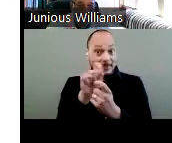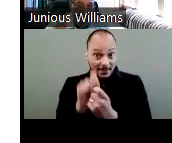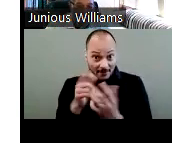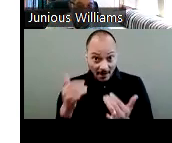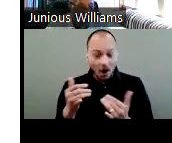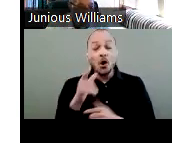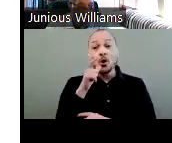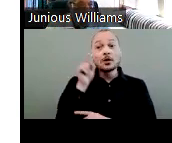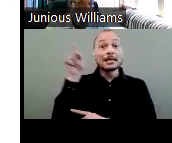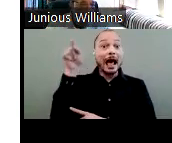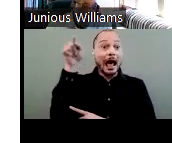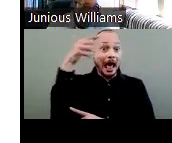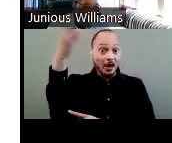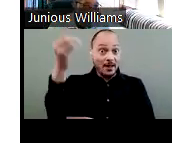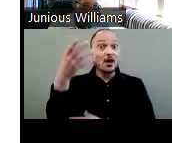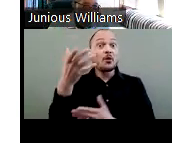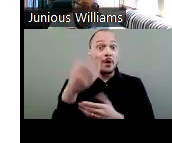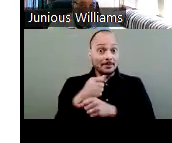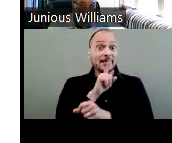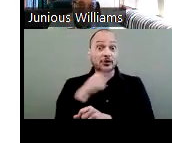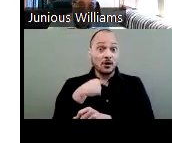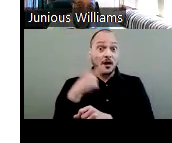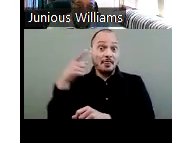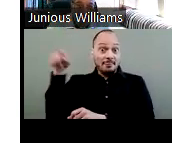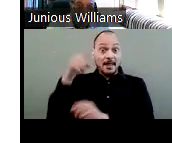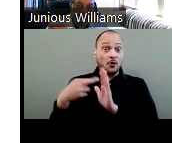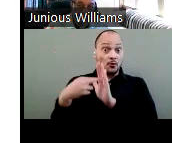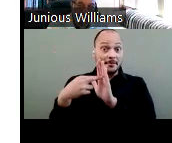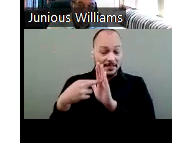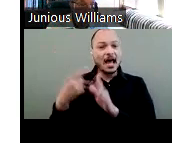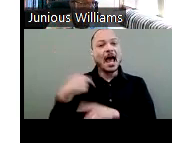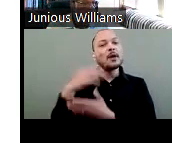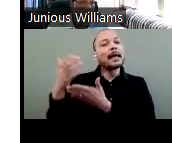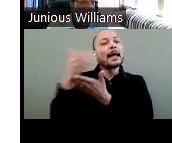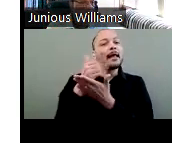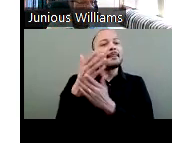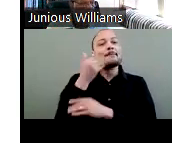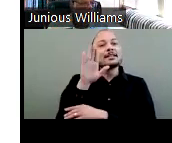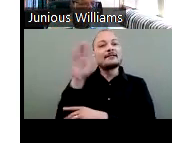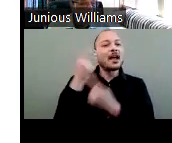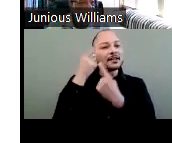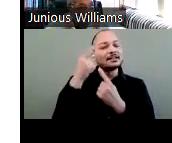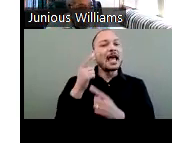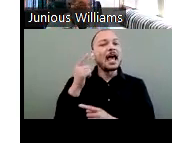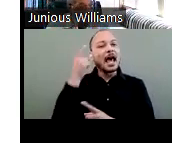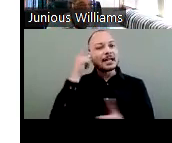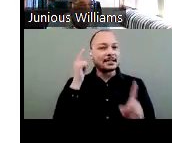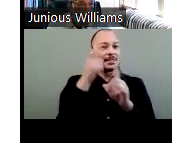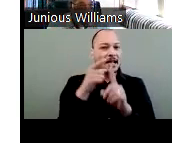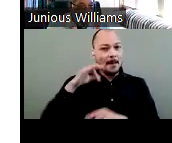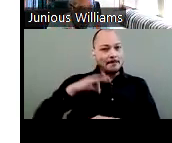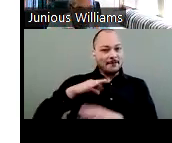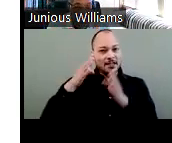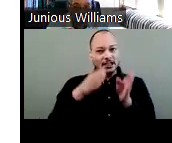sure gets represented and we get the best of their thinking. So you see, intended beneficiaries, the actual